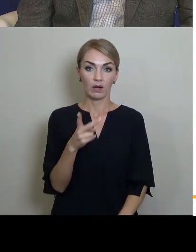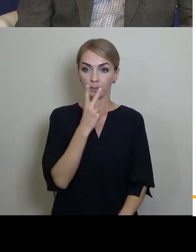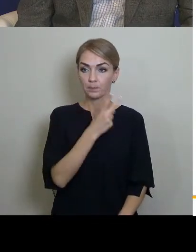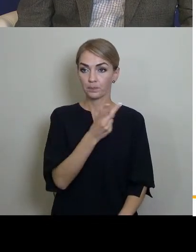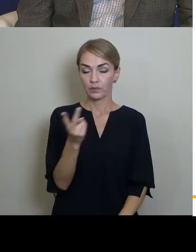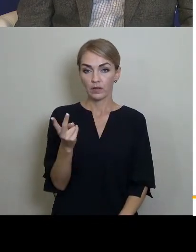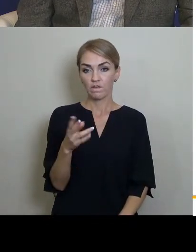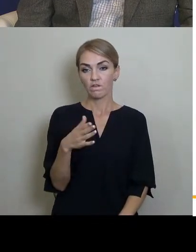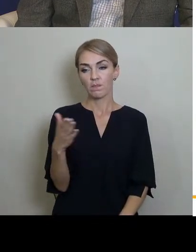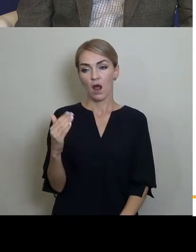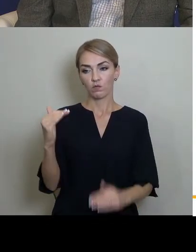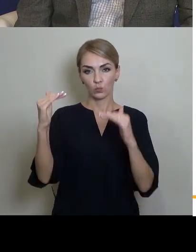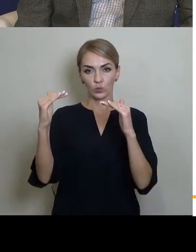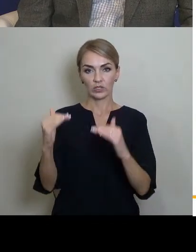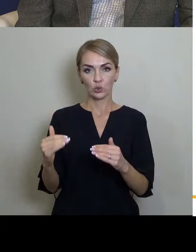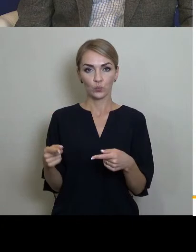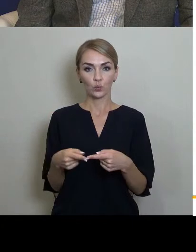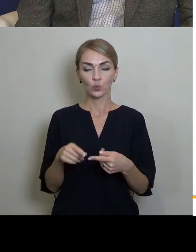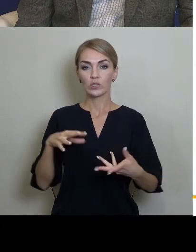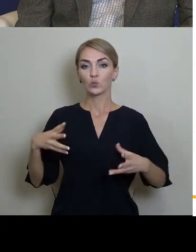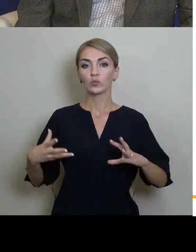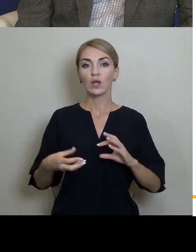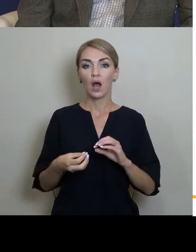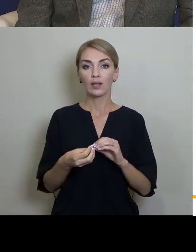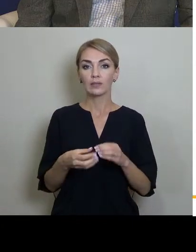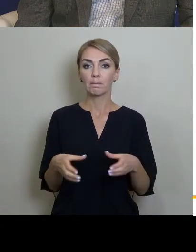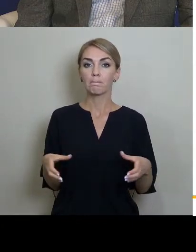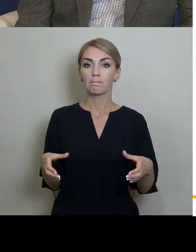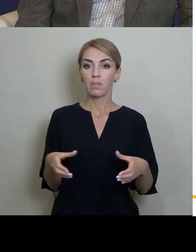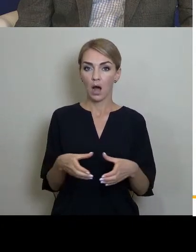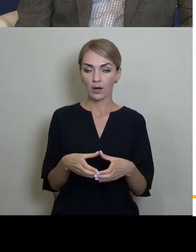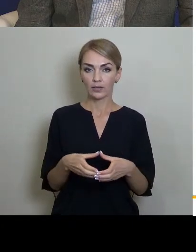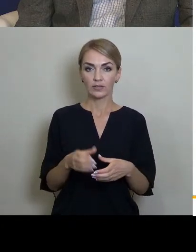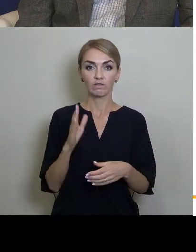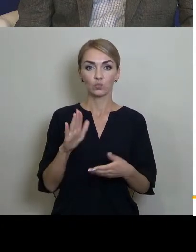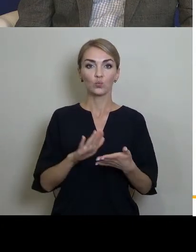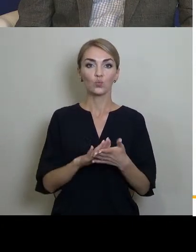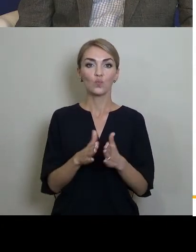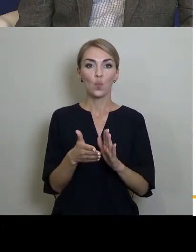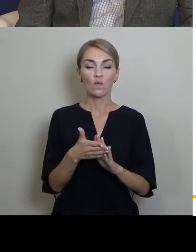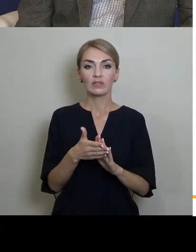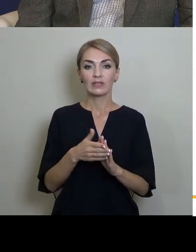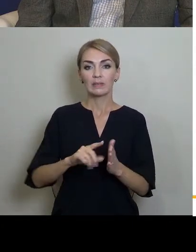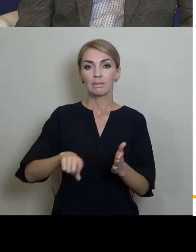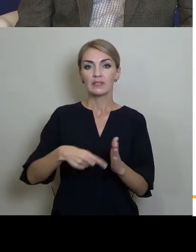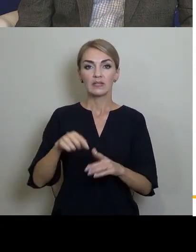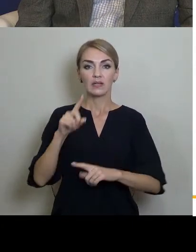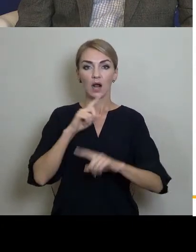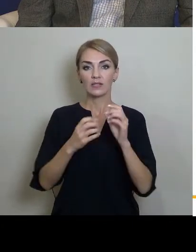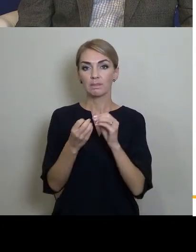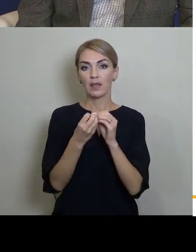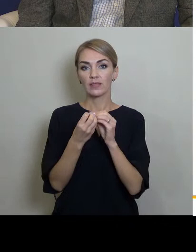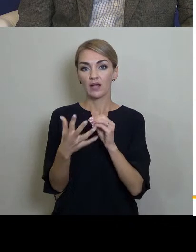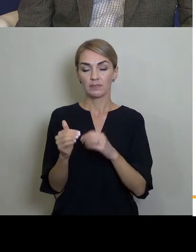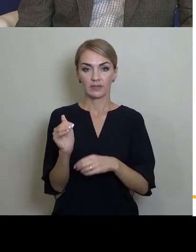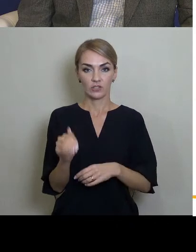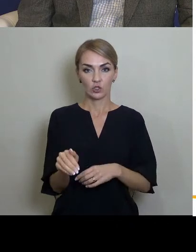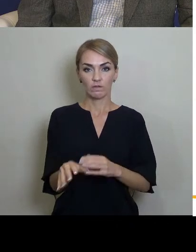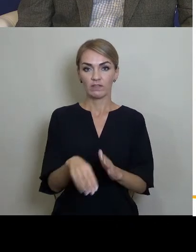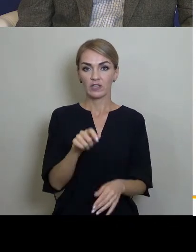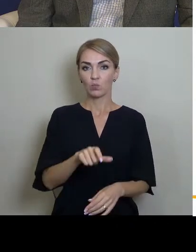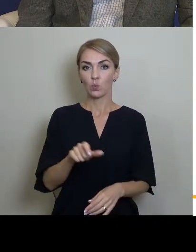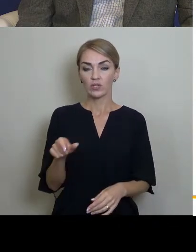considered in any way at a later stage. That's why in the right bottom line you